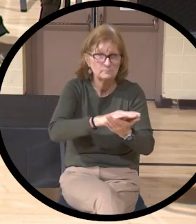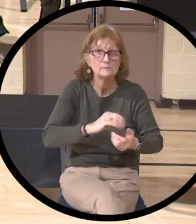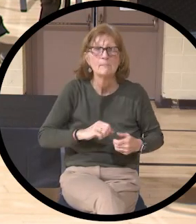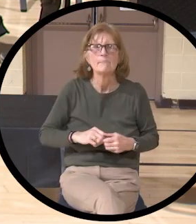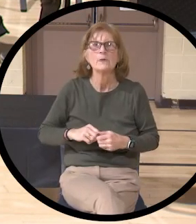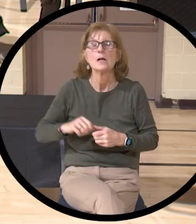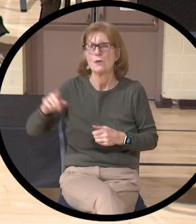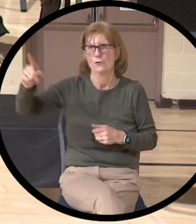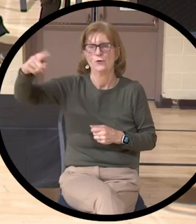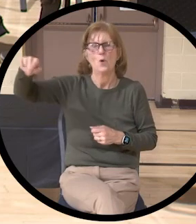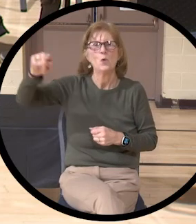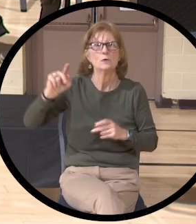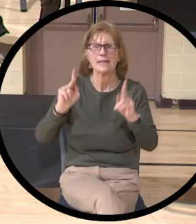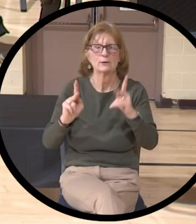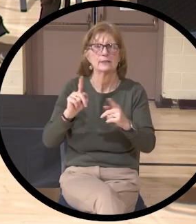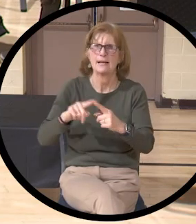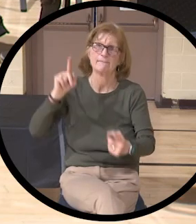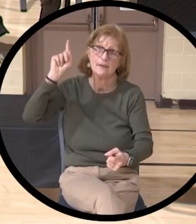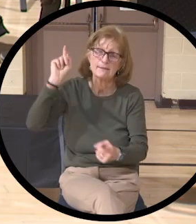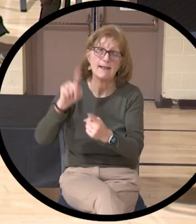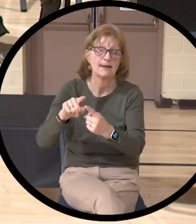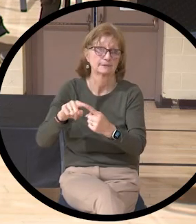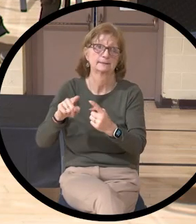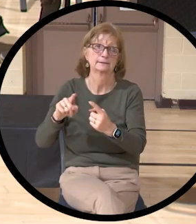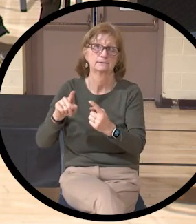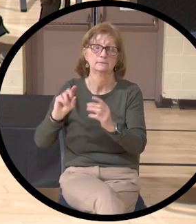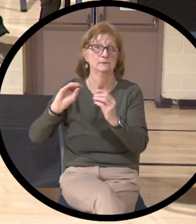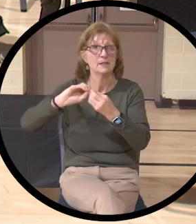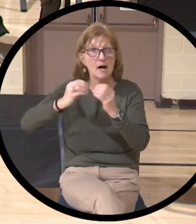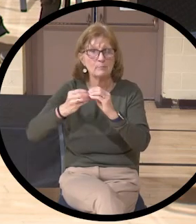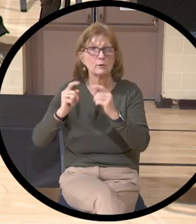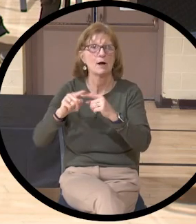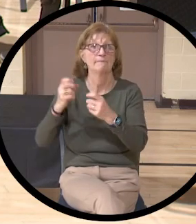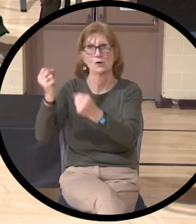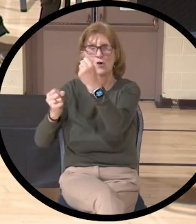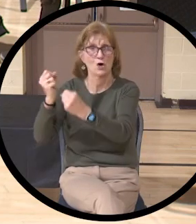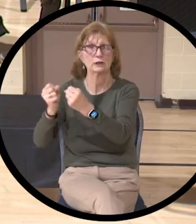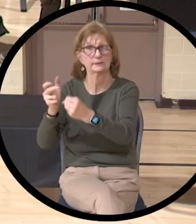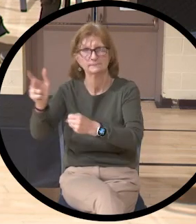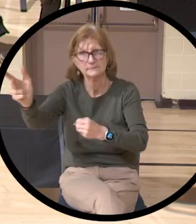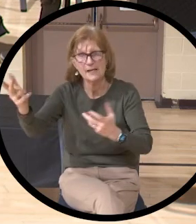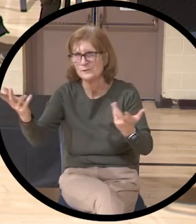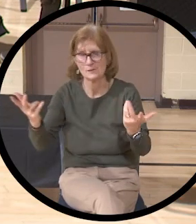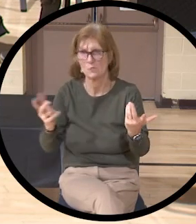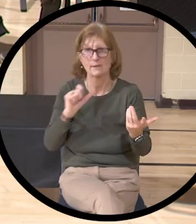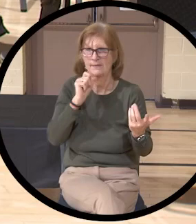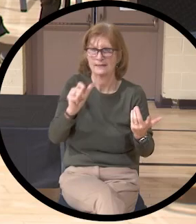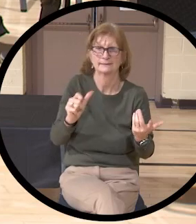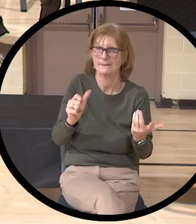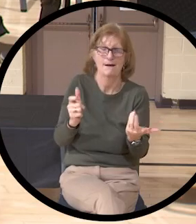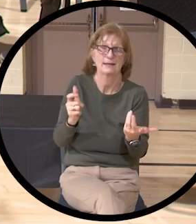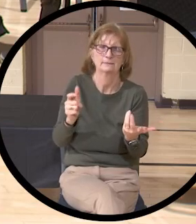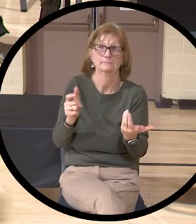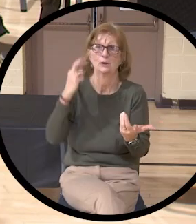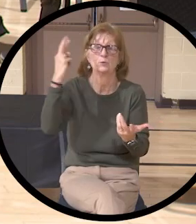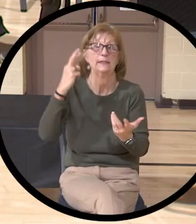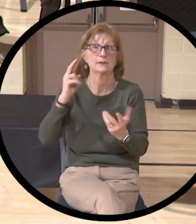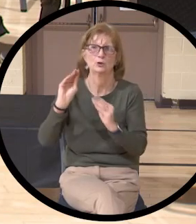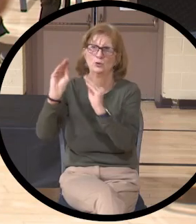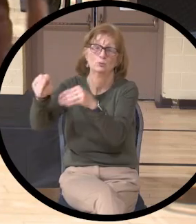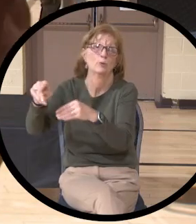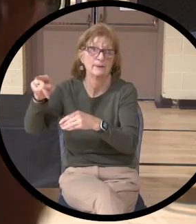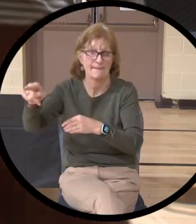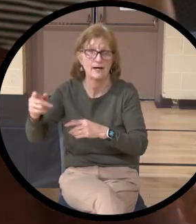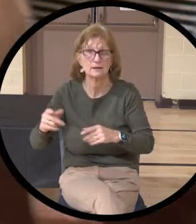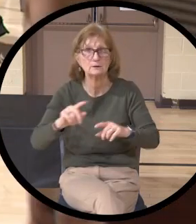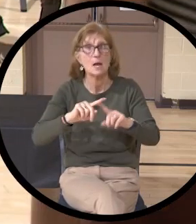on the cross streets as you do on that main street to warrant a stop sign. And that's just a pretty strictly enforced measure because